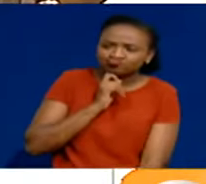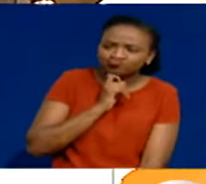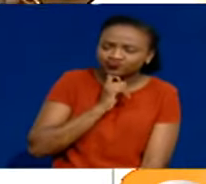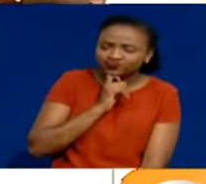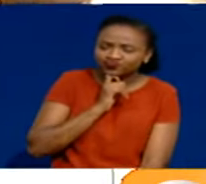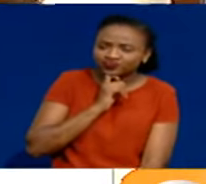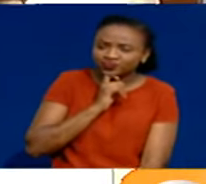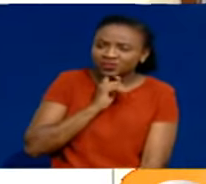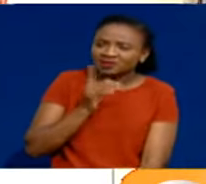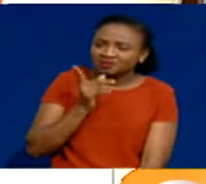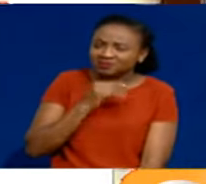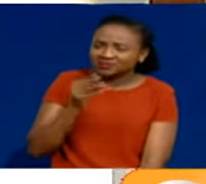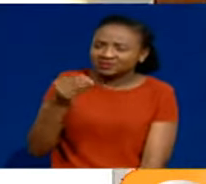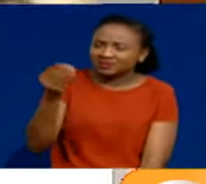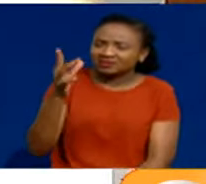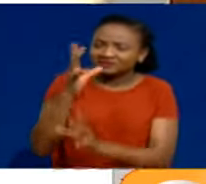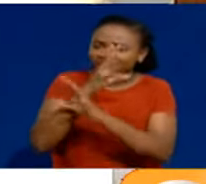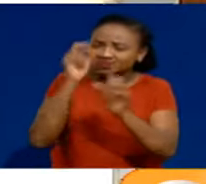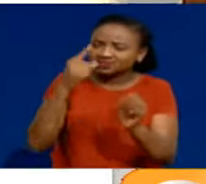hands are we safe?